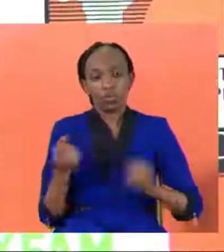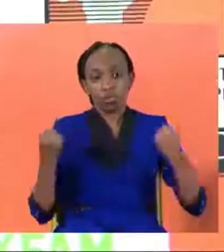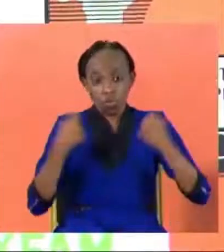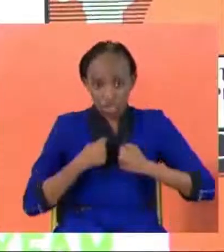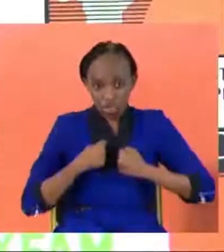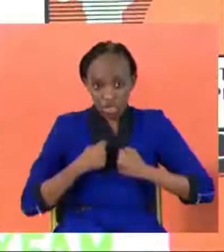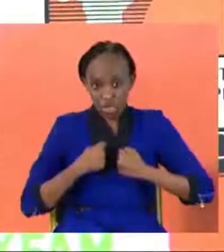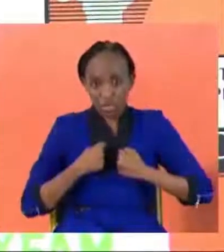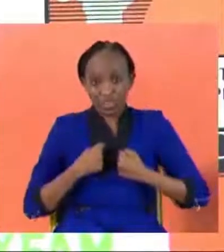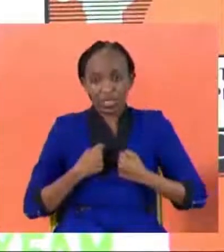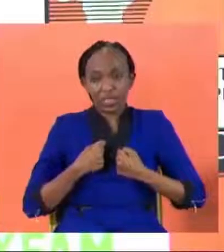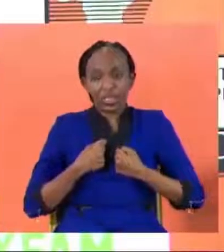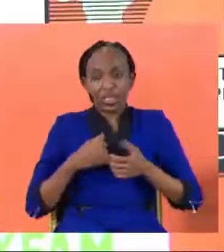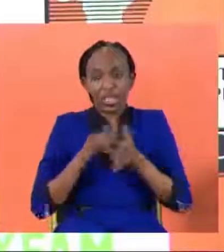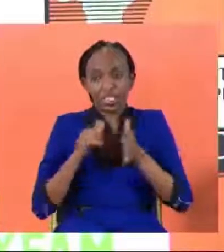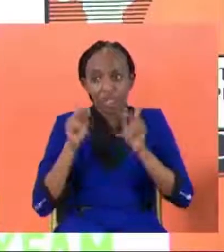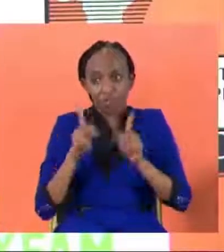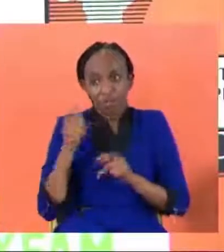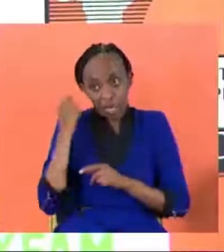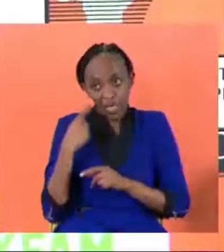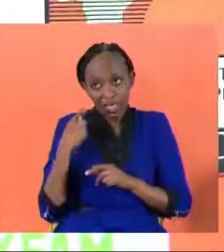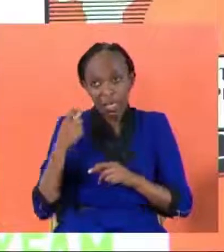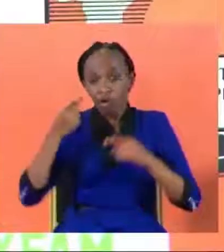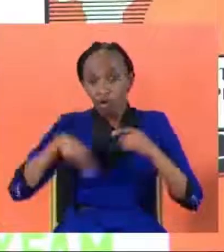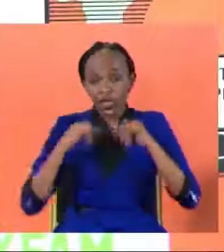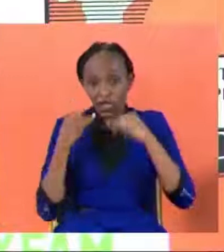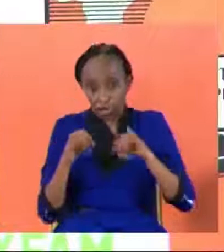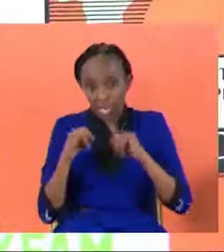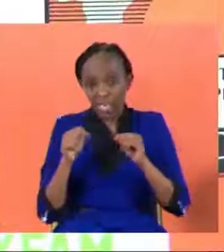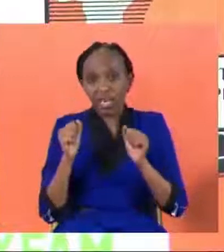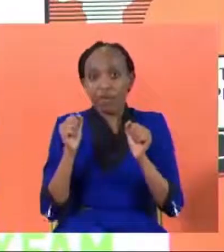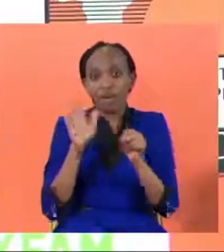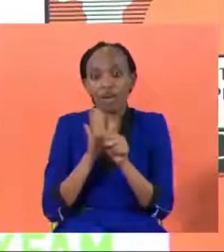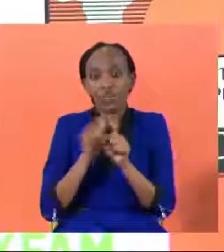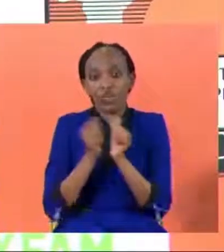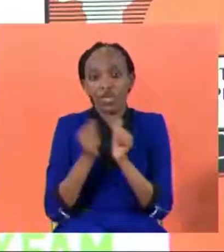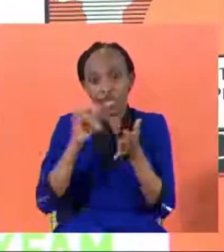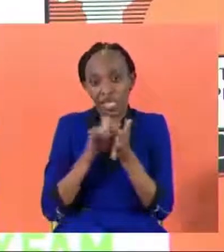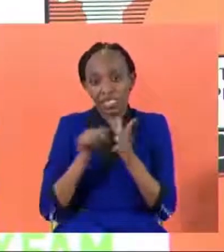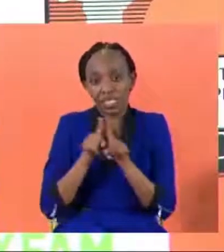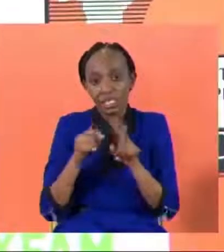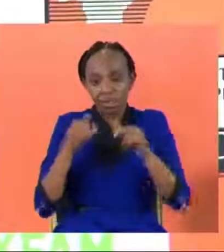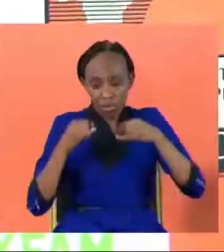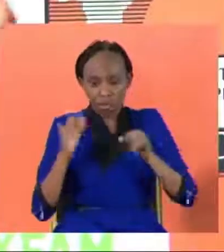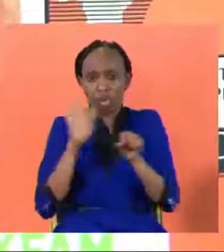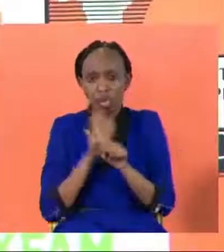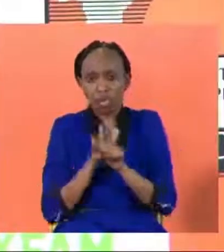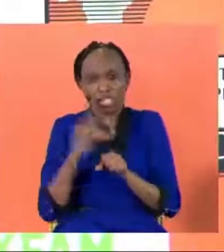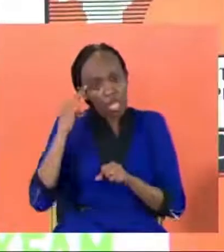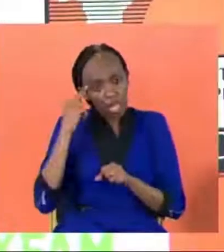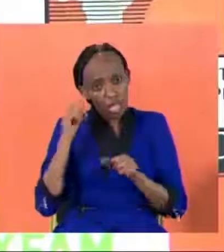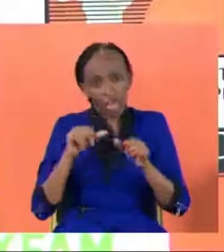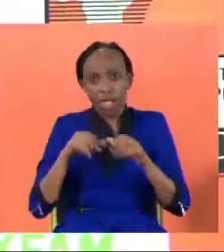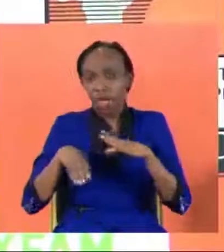for people to take you seriously. So we really experimented a lot with that, and we experimented a lot with just thinking outside